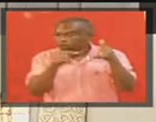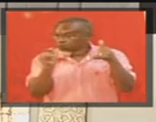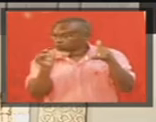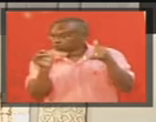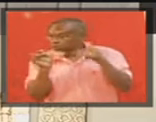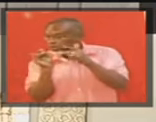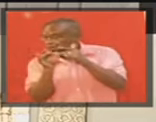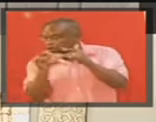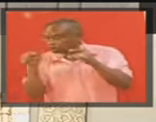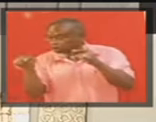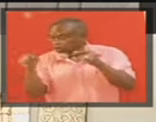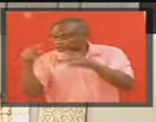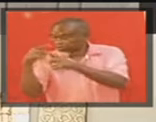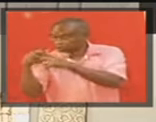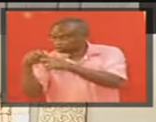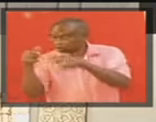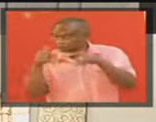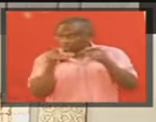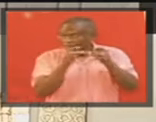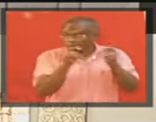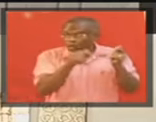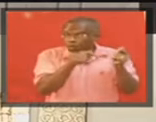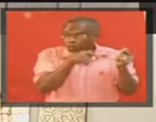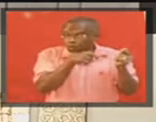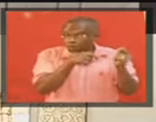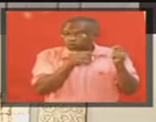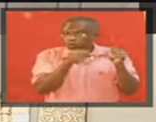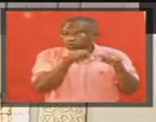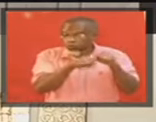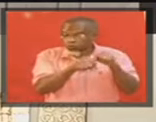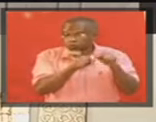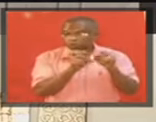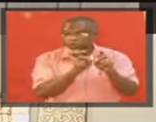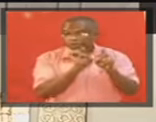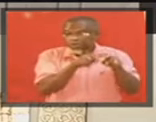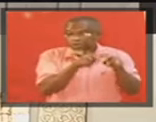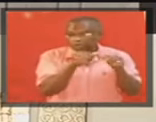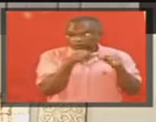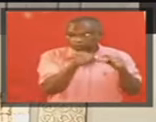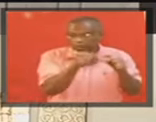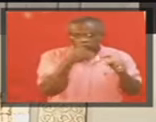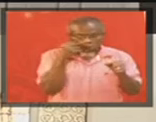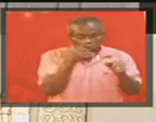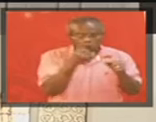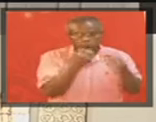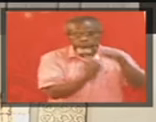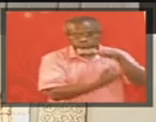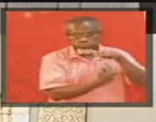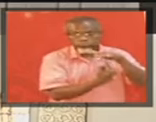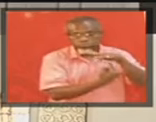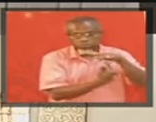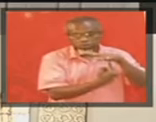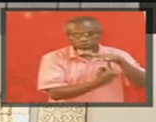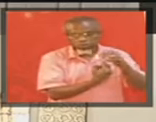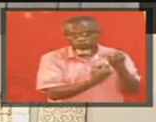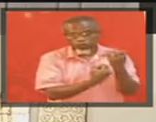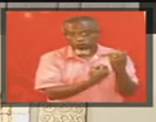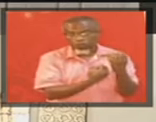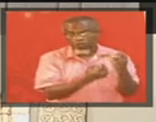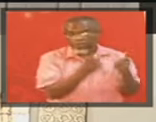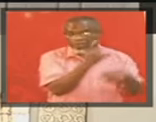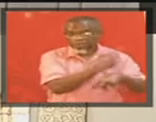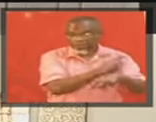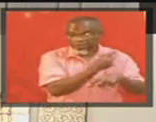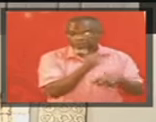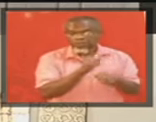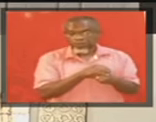follow them up for the quarantine period that is recommended for them. all the positive cases are then